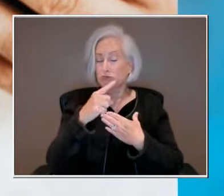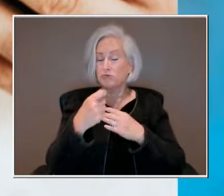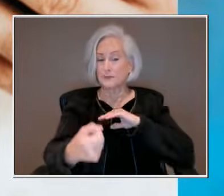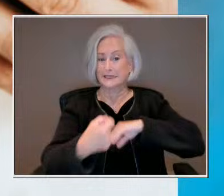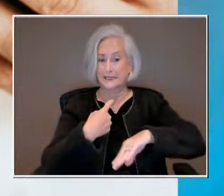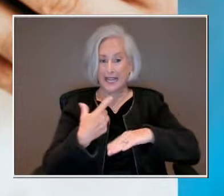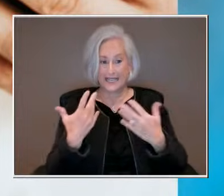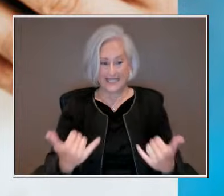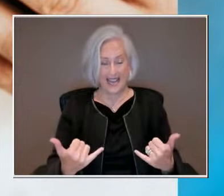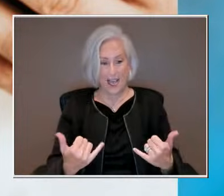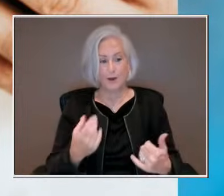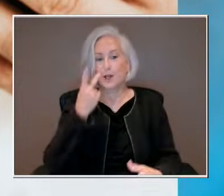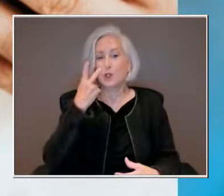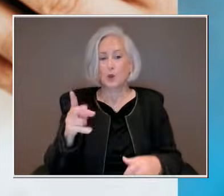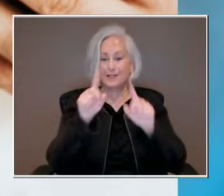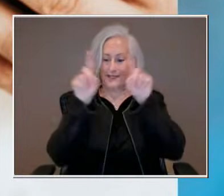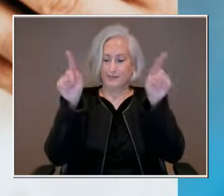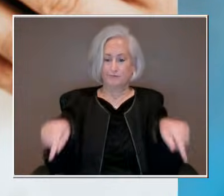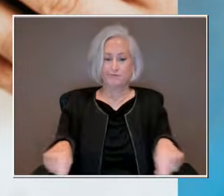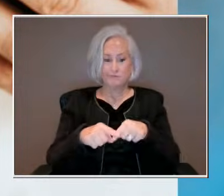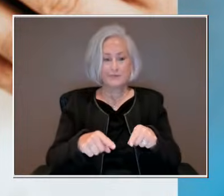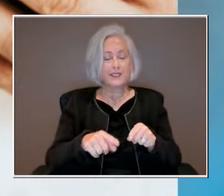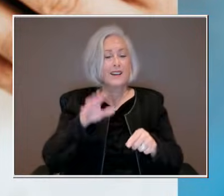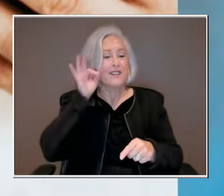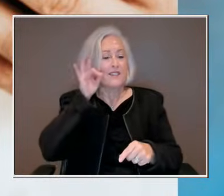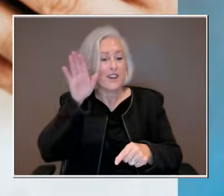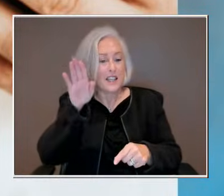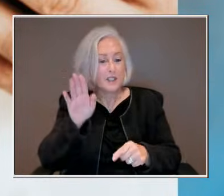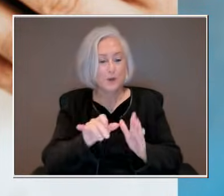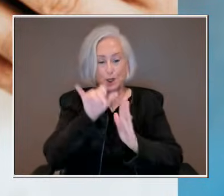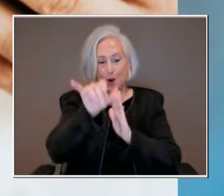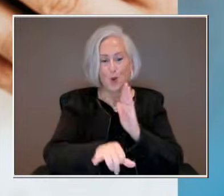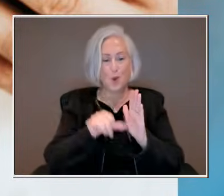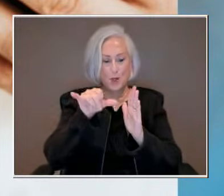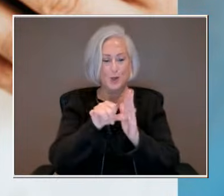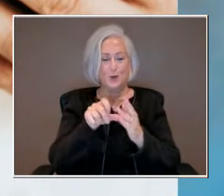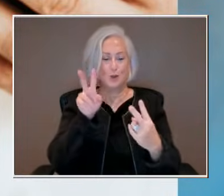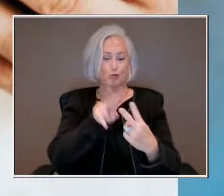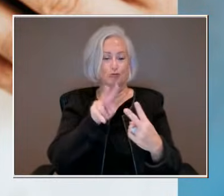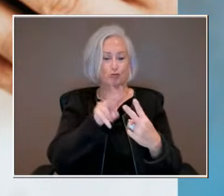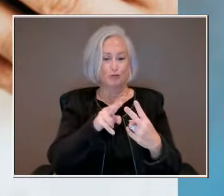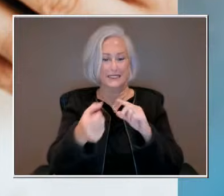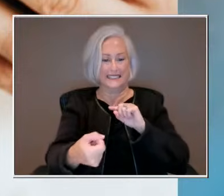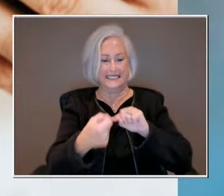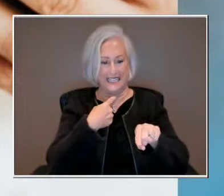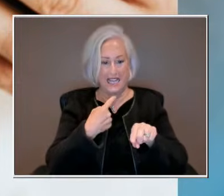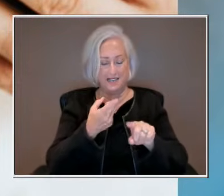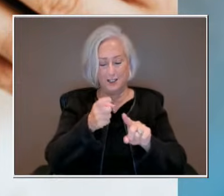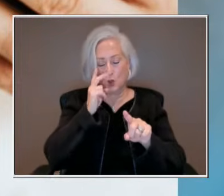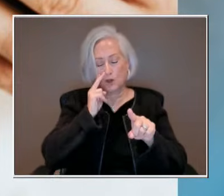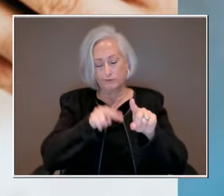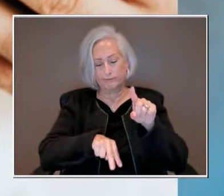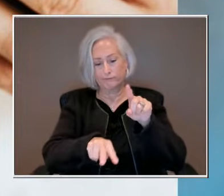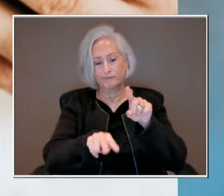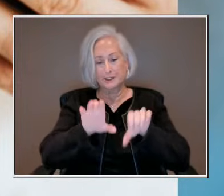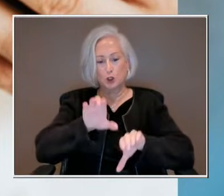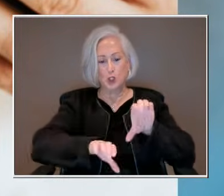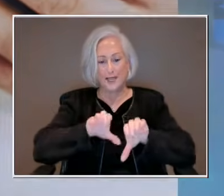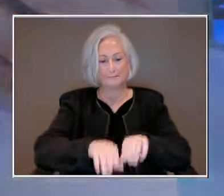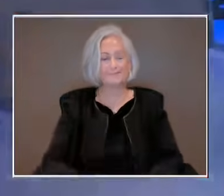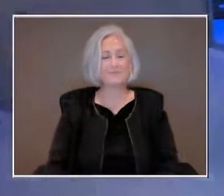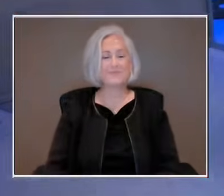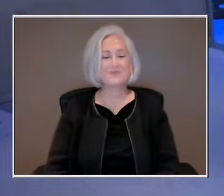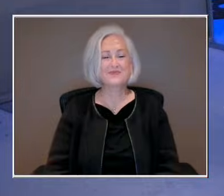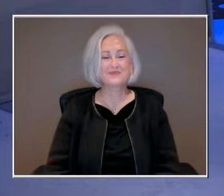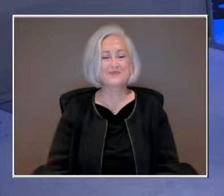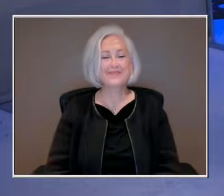on your screen at our Facebook page or on our YouTube page in the chat section. We want to bring in a third